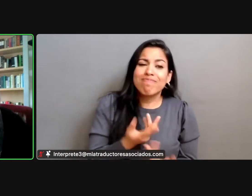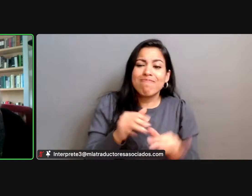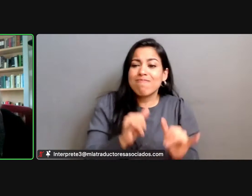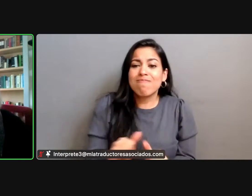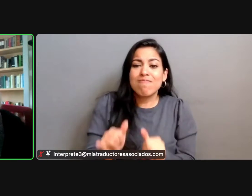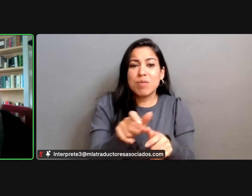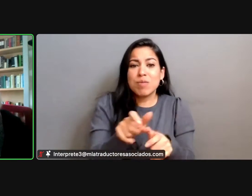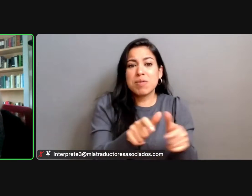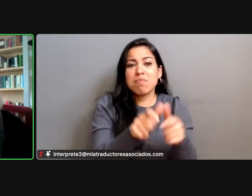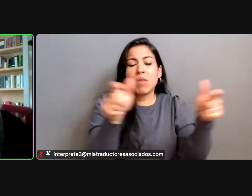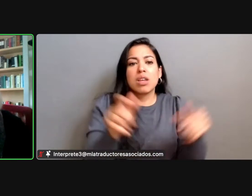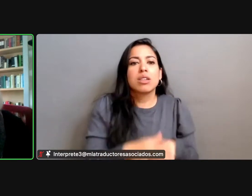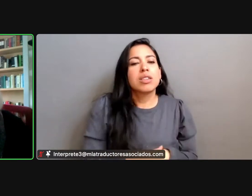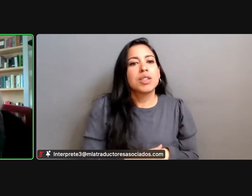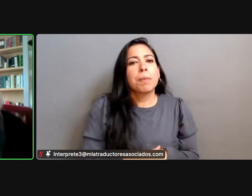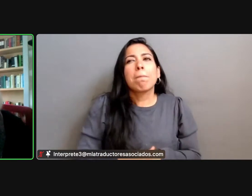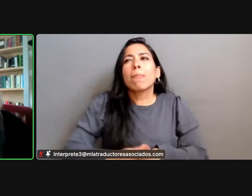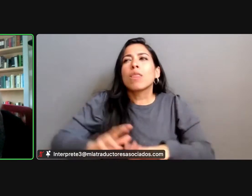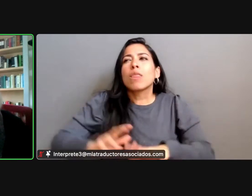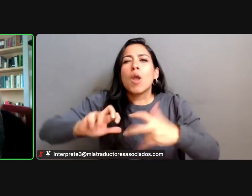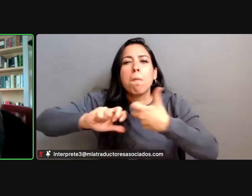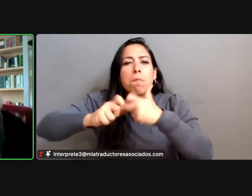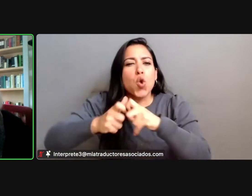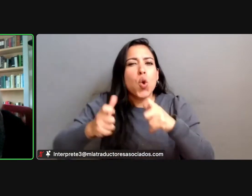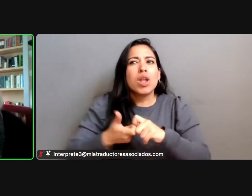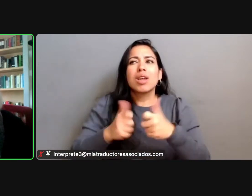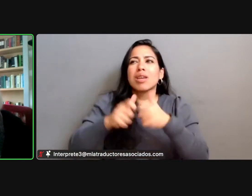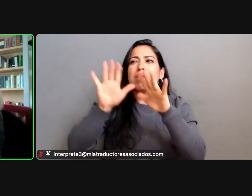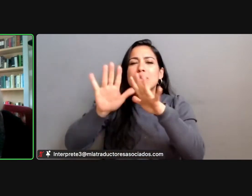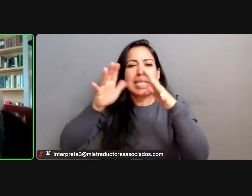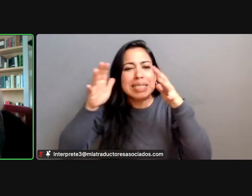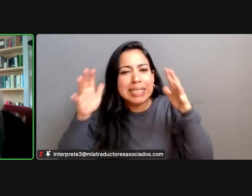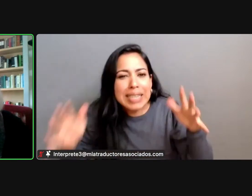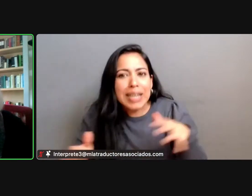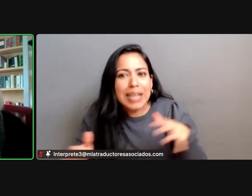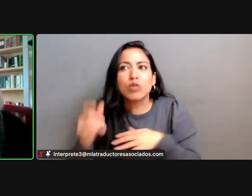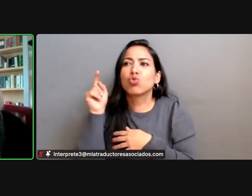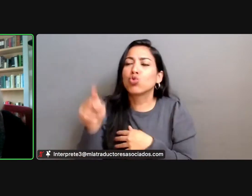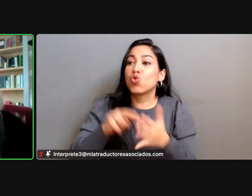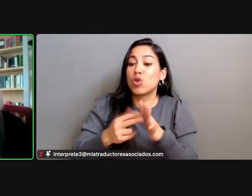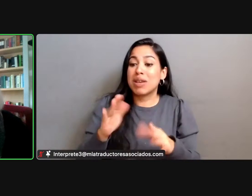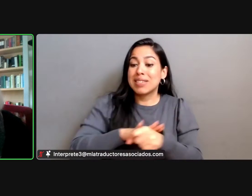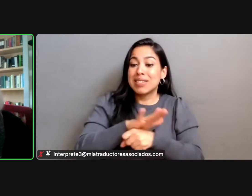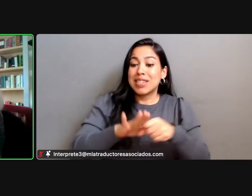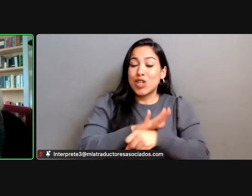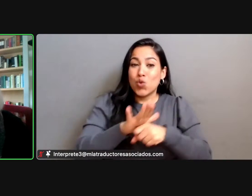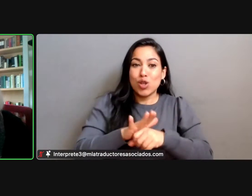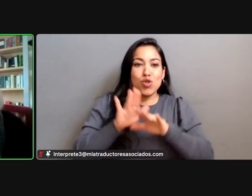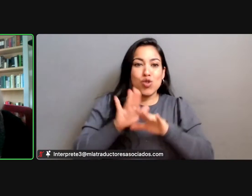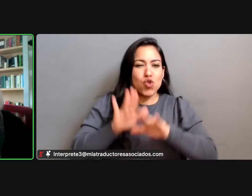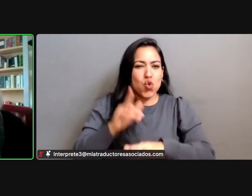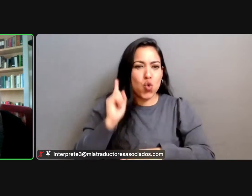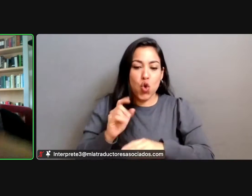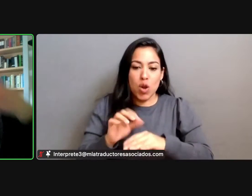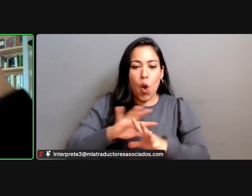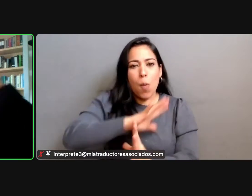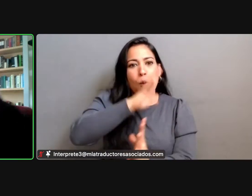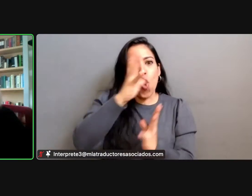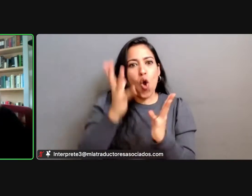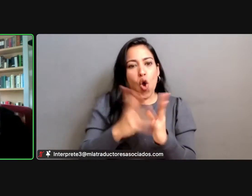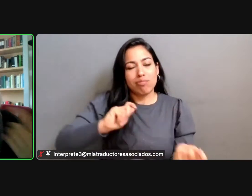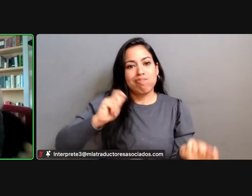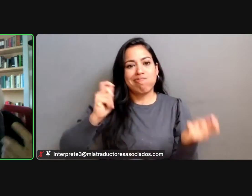scale. The magnitude of the problems that we should have faced in the framework